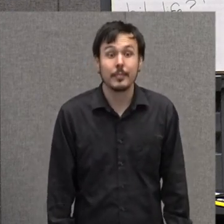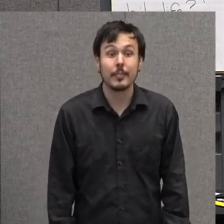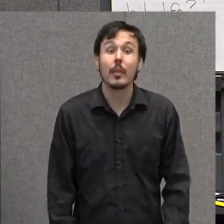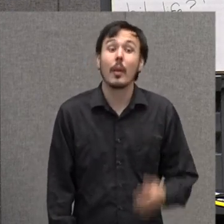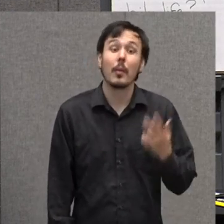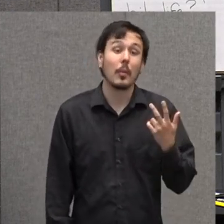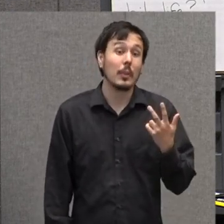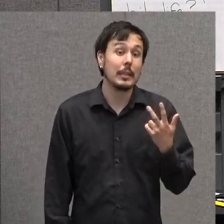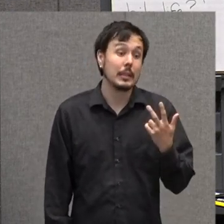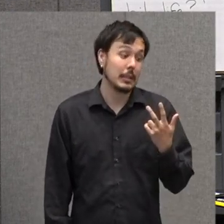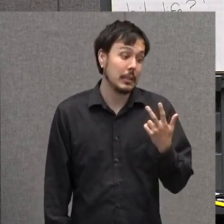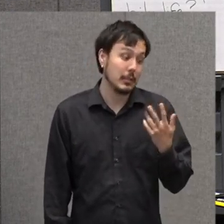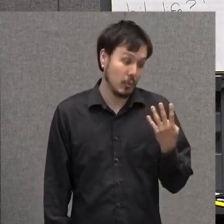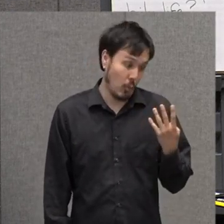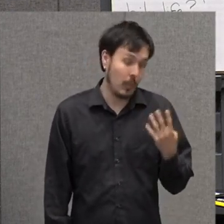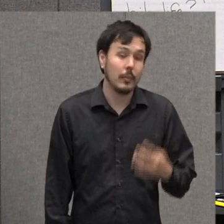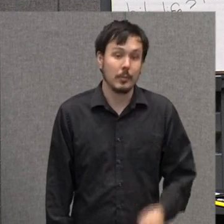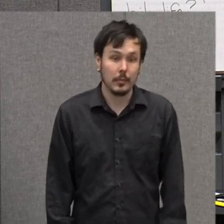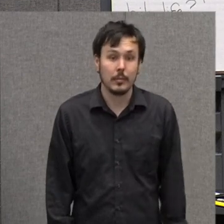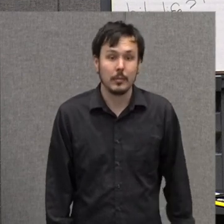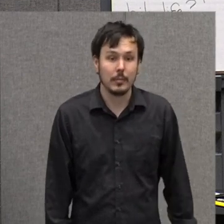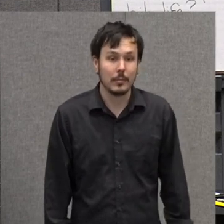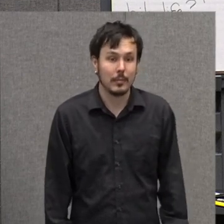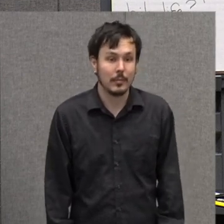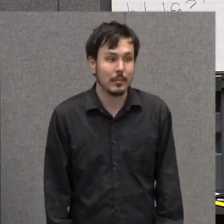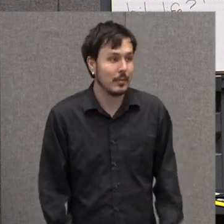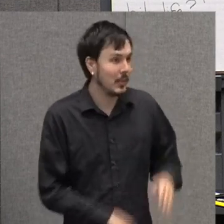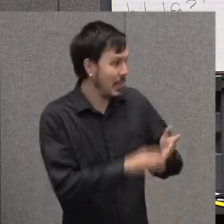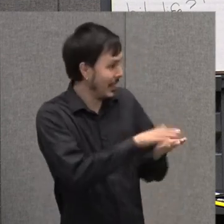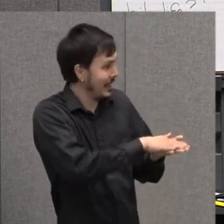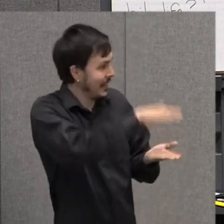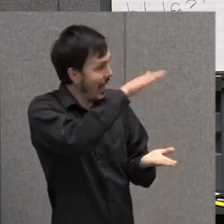1, 2, 3, 4. Okay. I have my stack of paper.